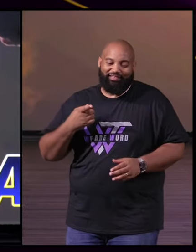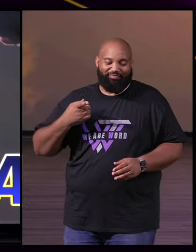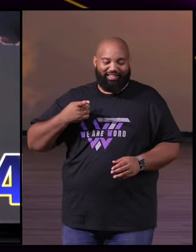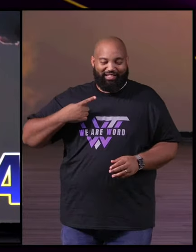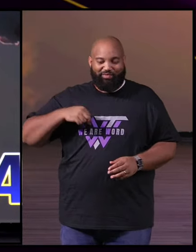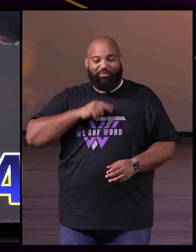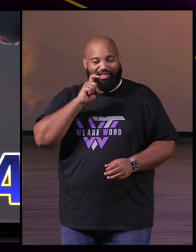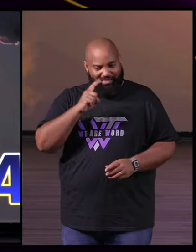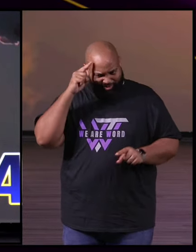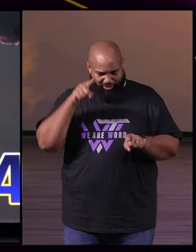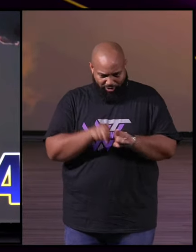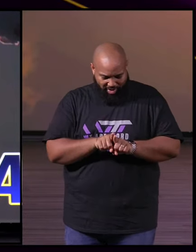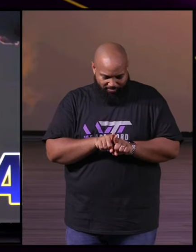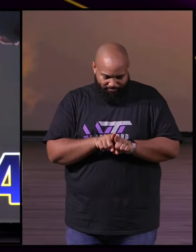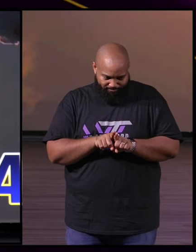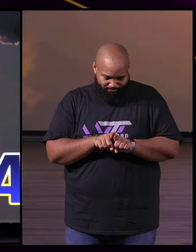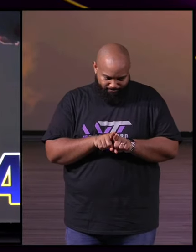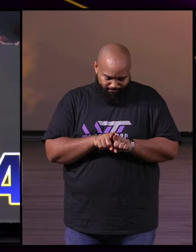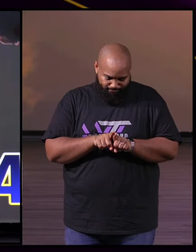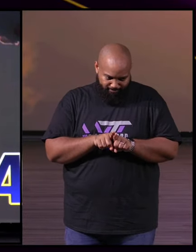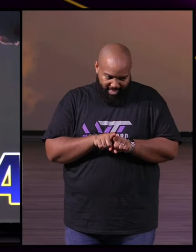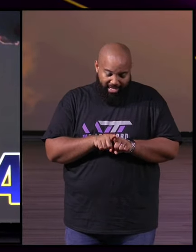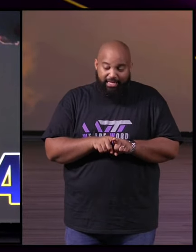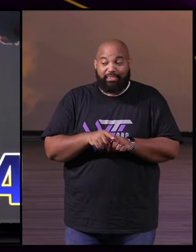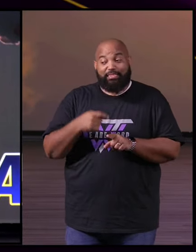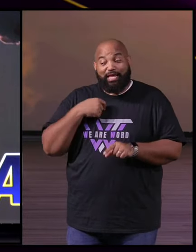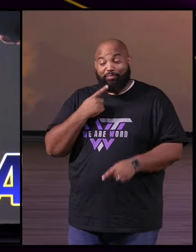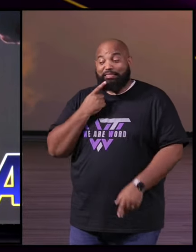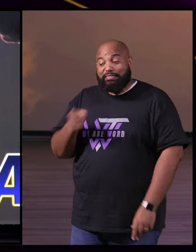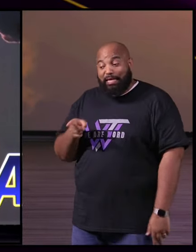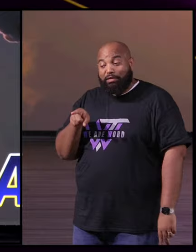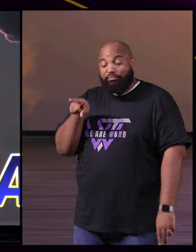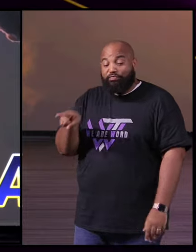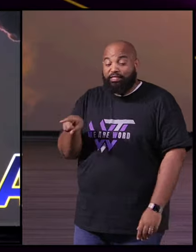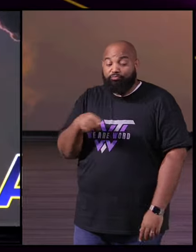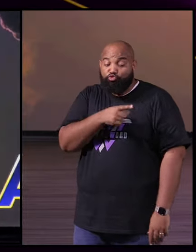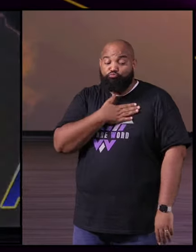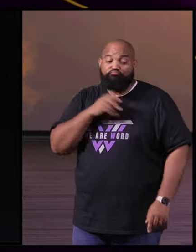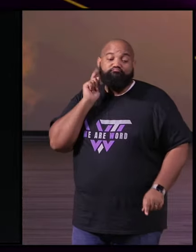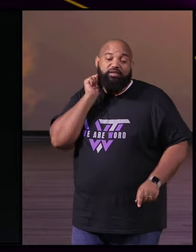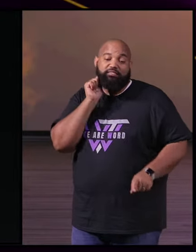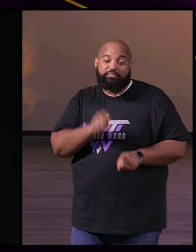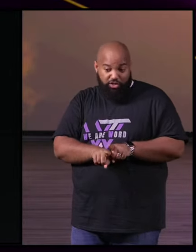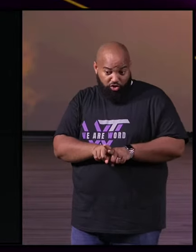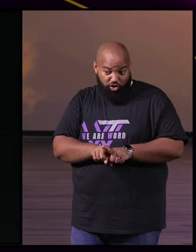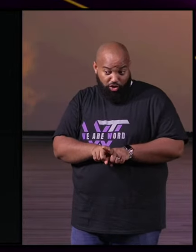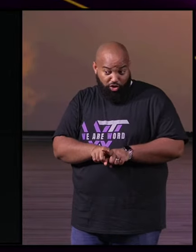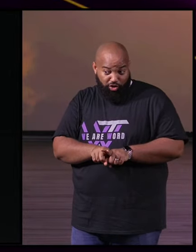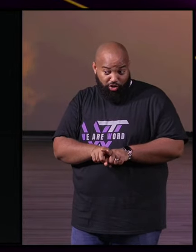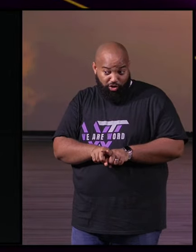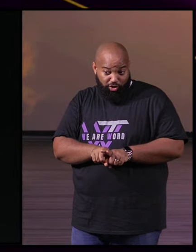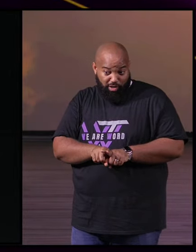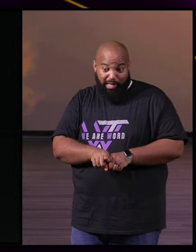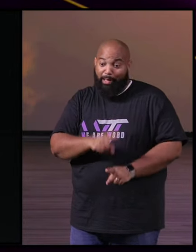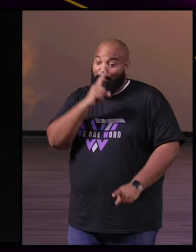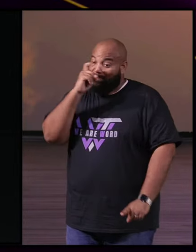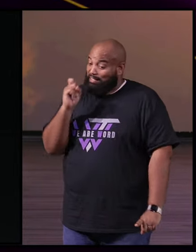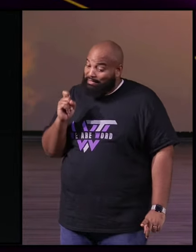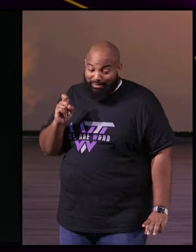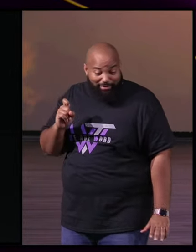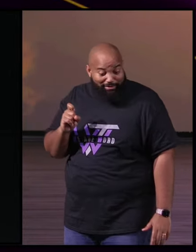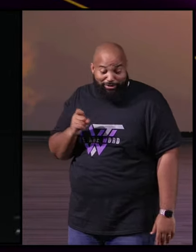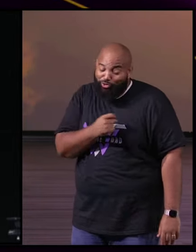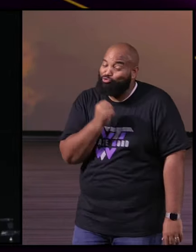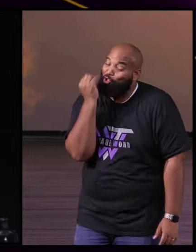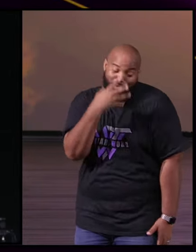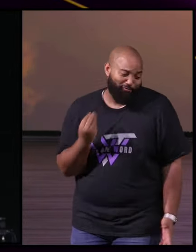we need to agree that I'm gonna tell them you're my sister because